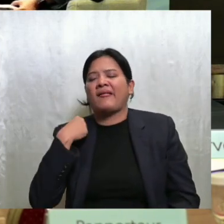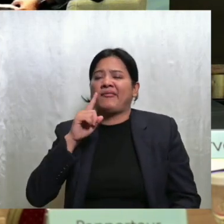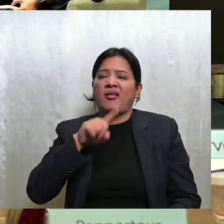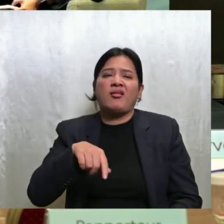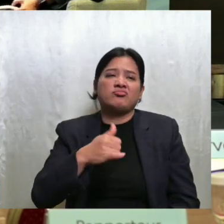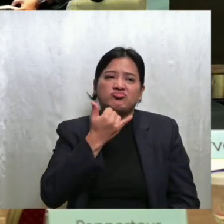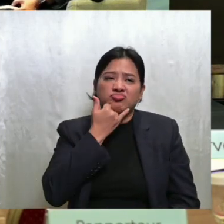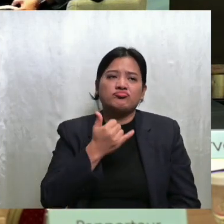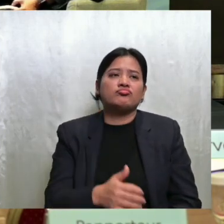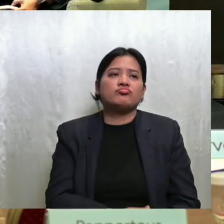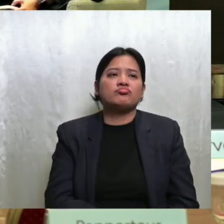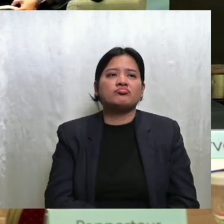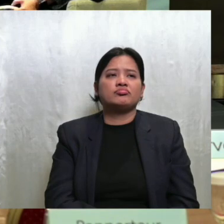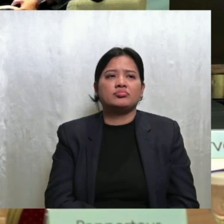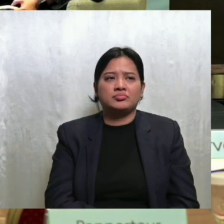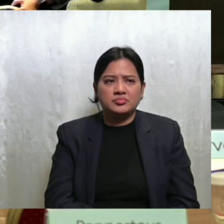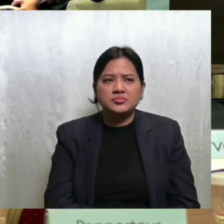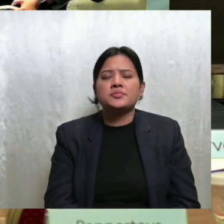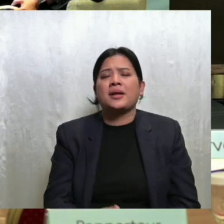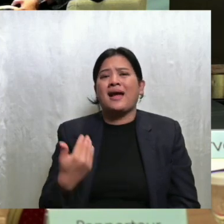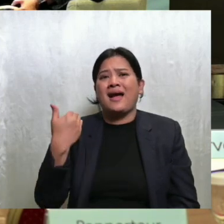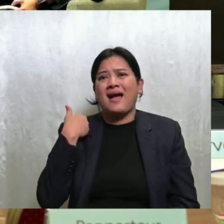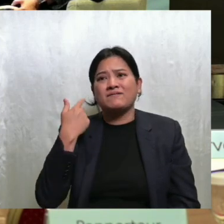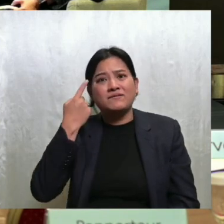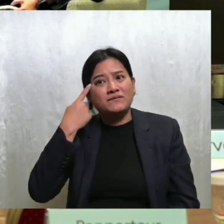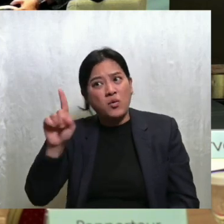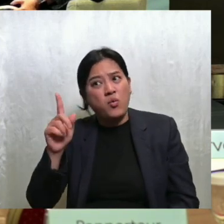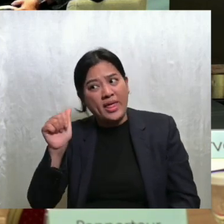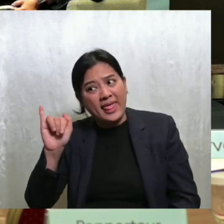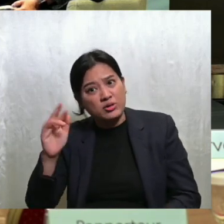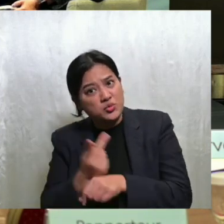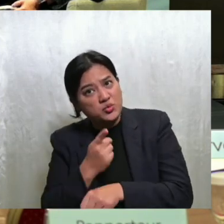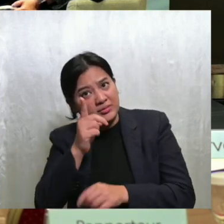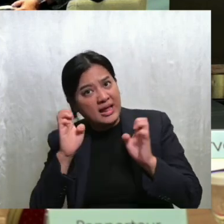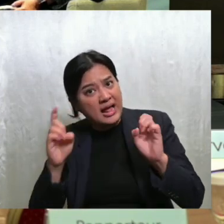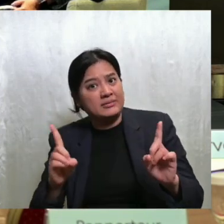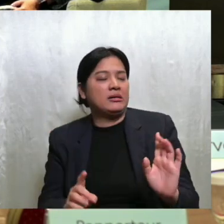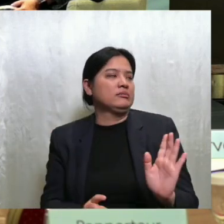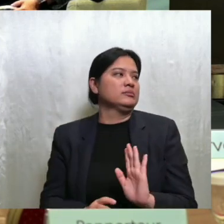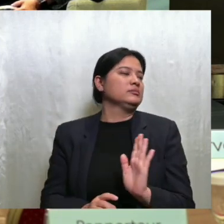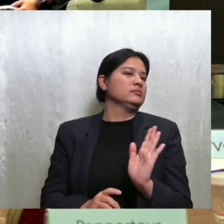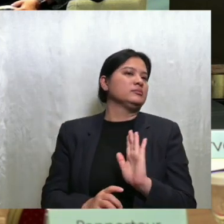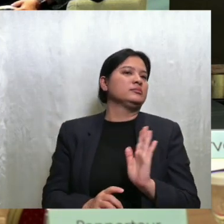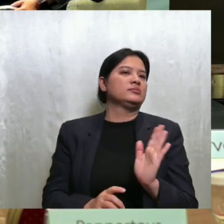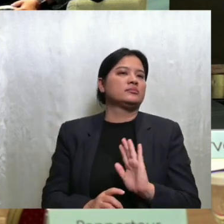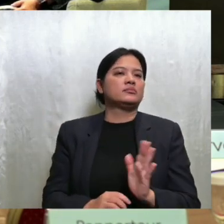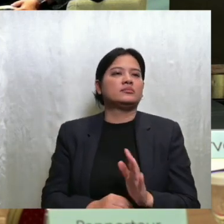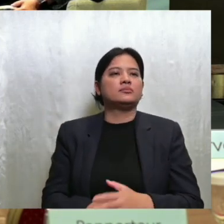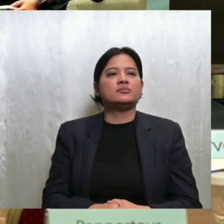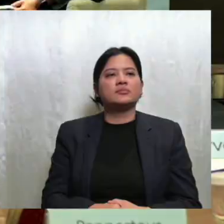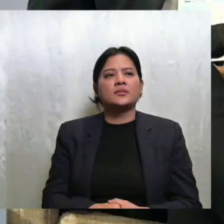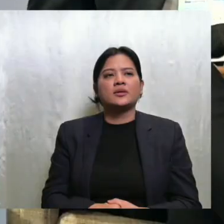because you might end up confusing and generating content that's not actually taking the learner in the right direction, but rather misguiding the